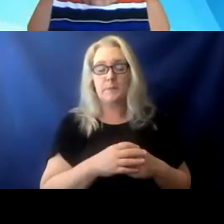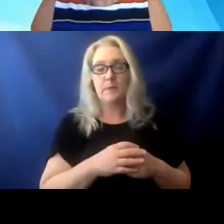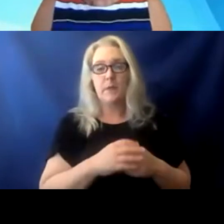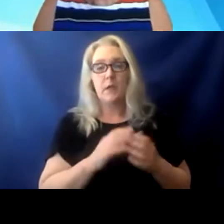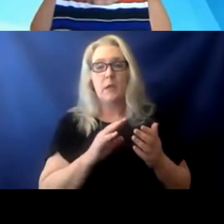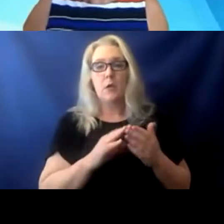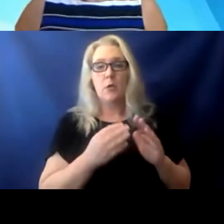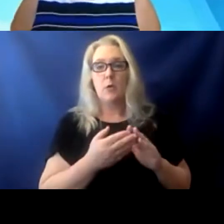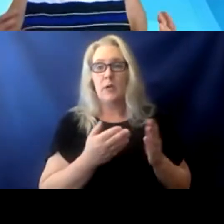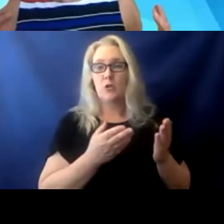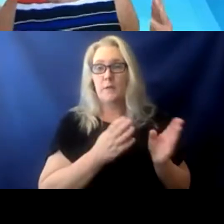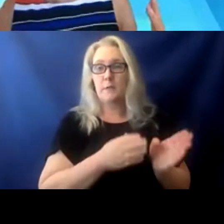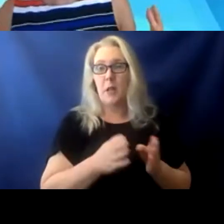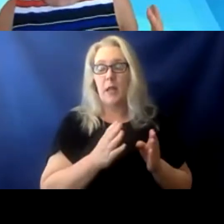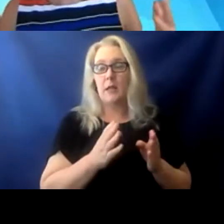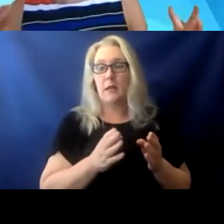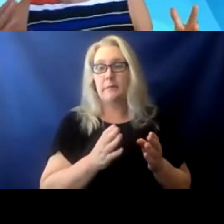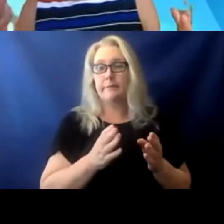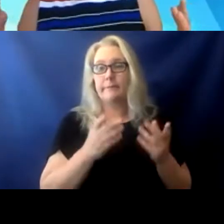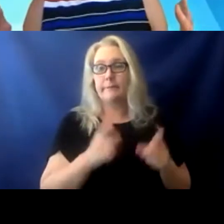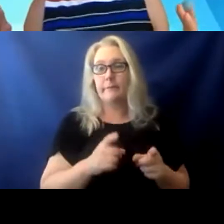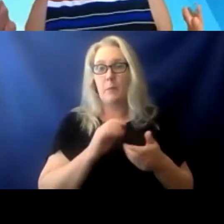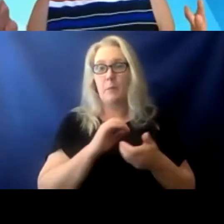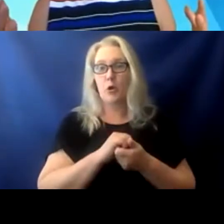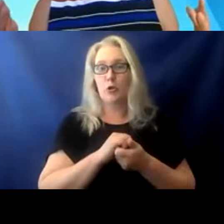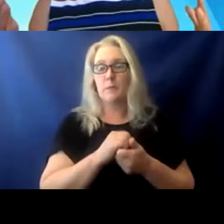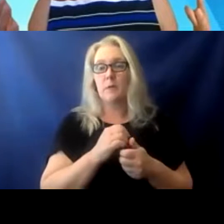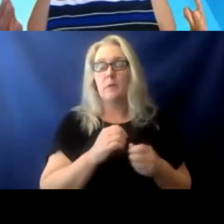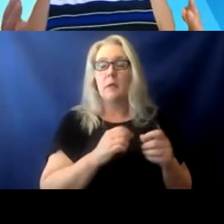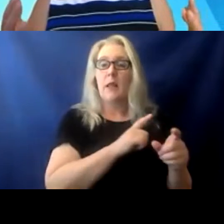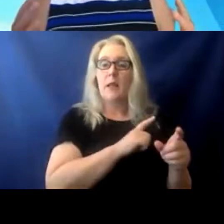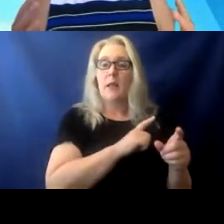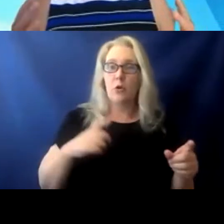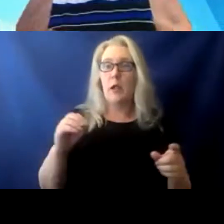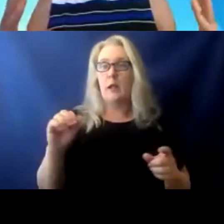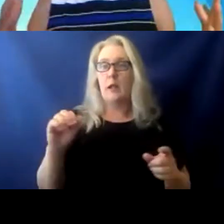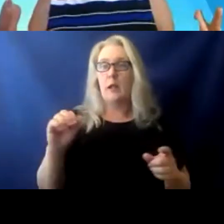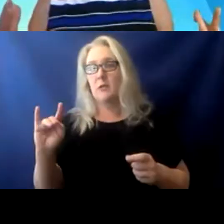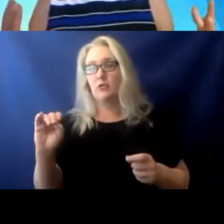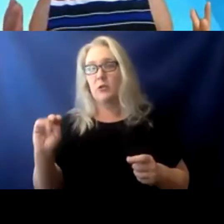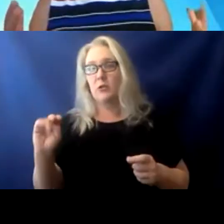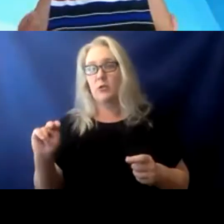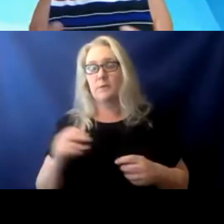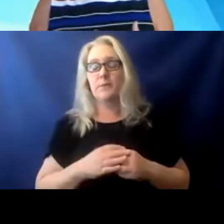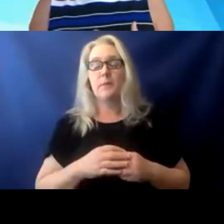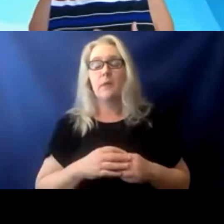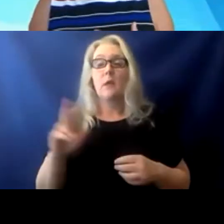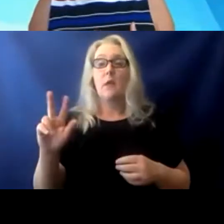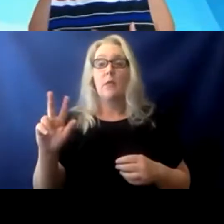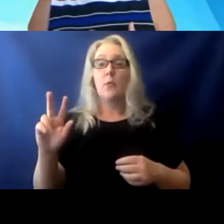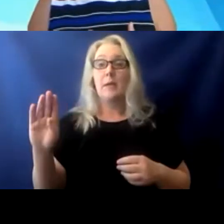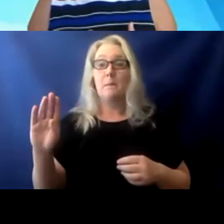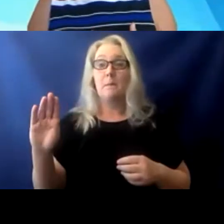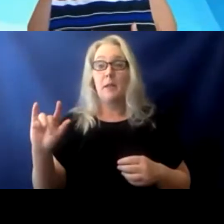Plan ended up as a partnership between the legislature and the administration. So the $3 billion that California